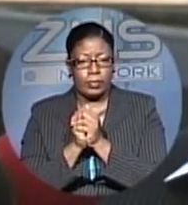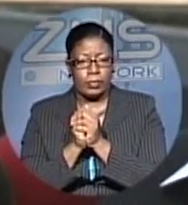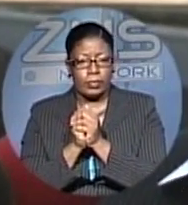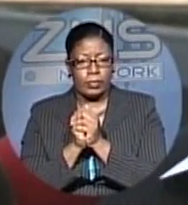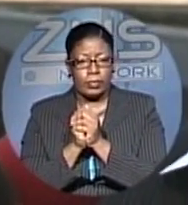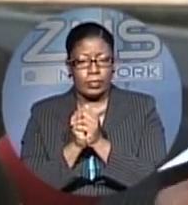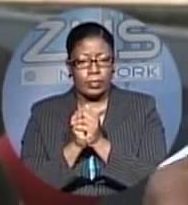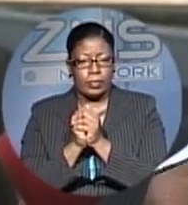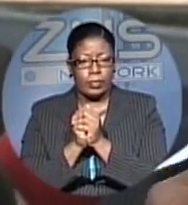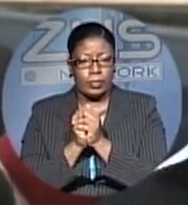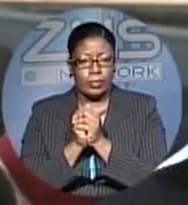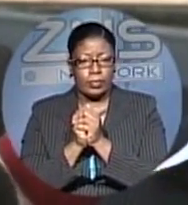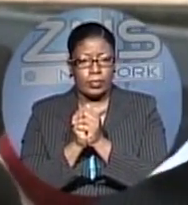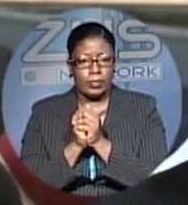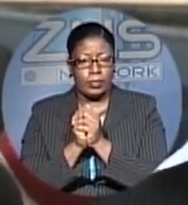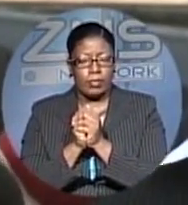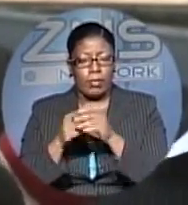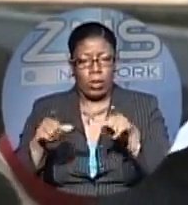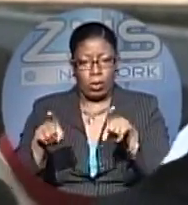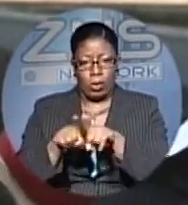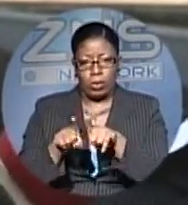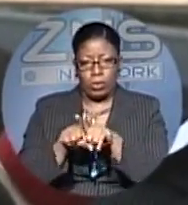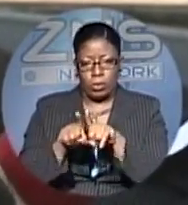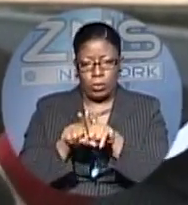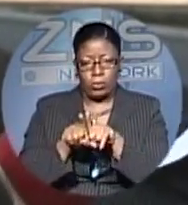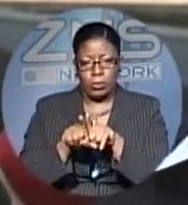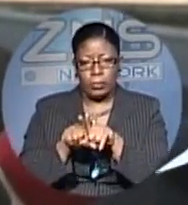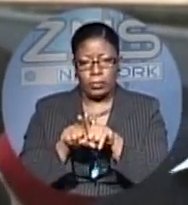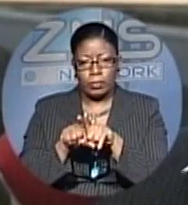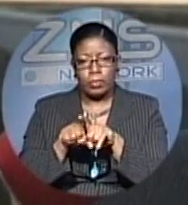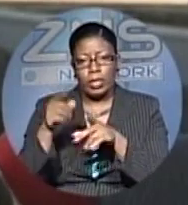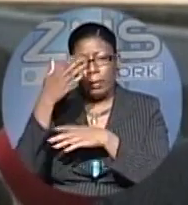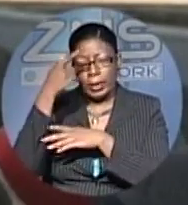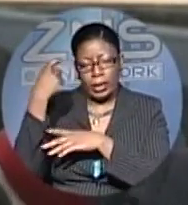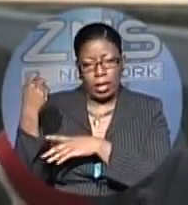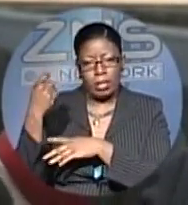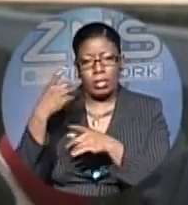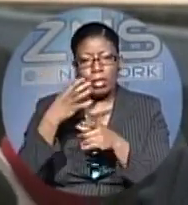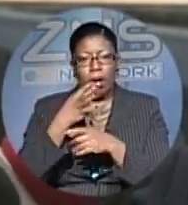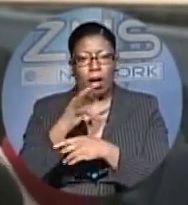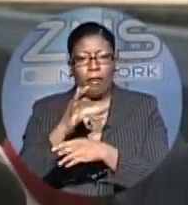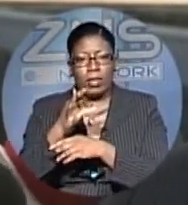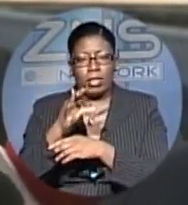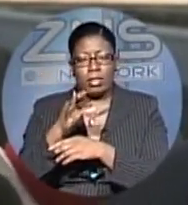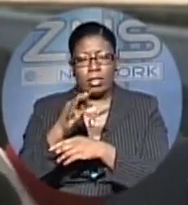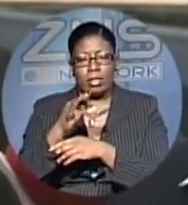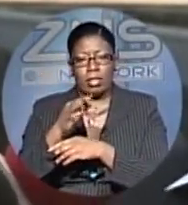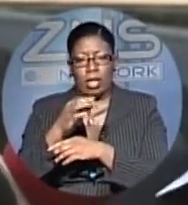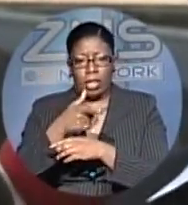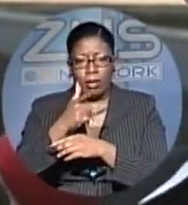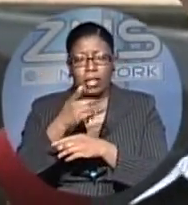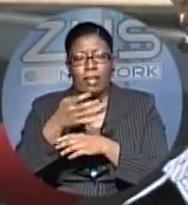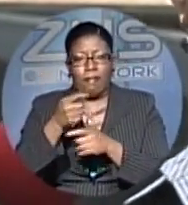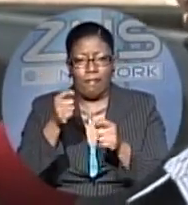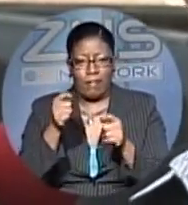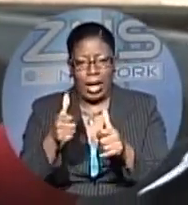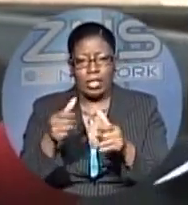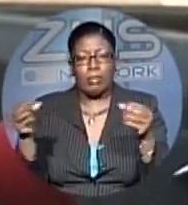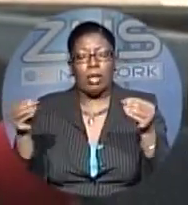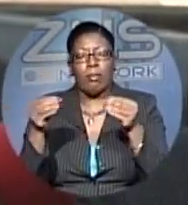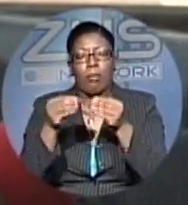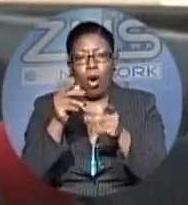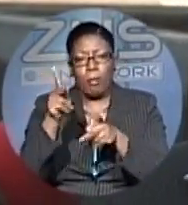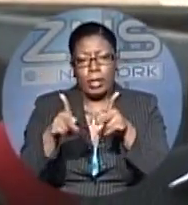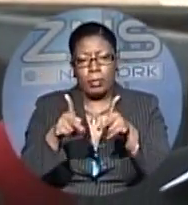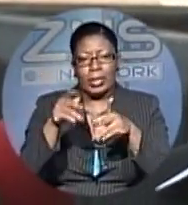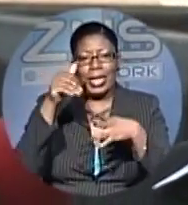high-powered weapon. And also, it is because of the fact that it's a fast-firing weapon, it means that more people within